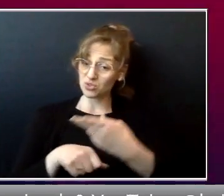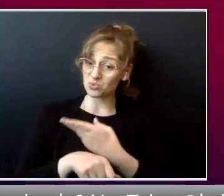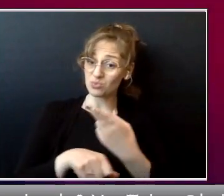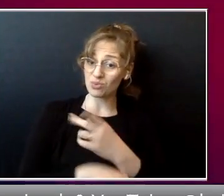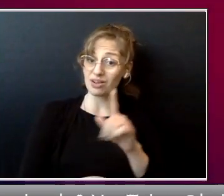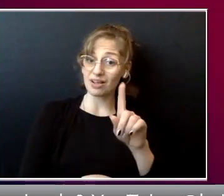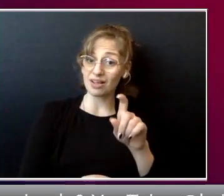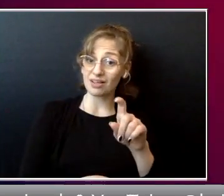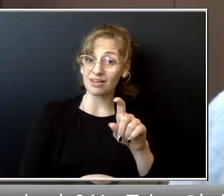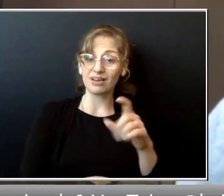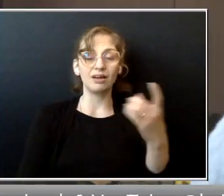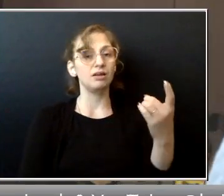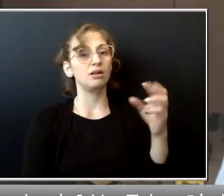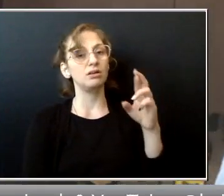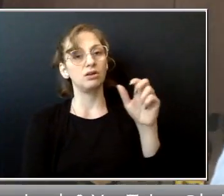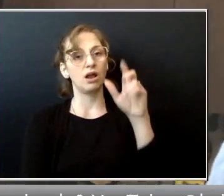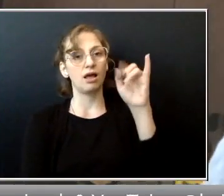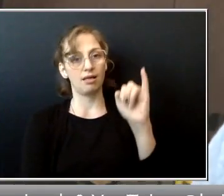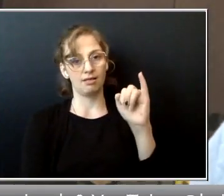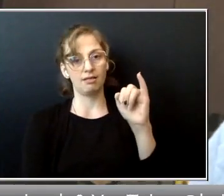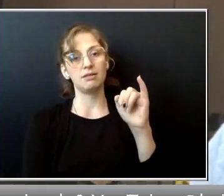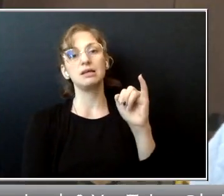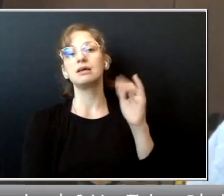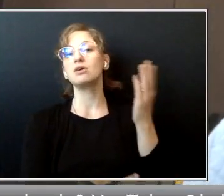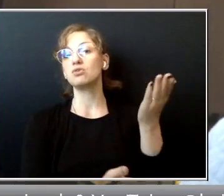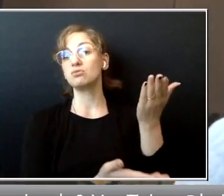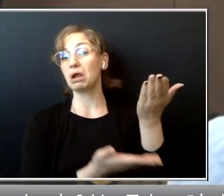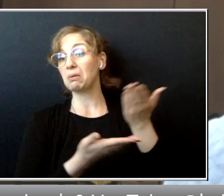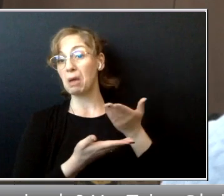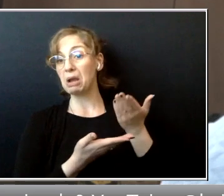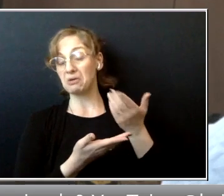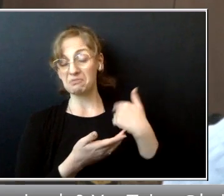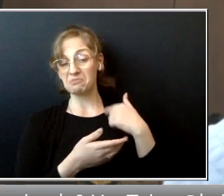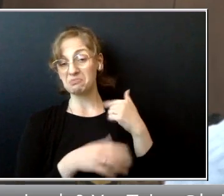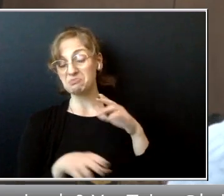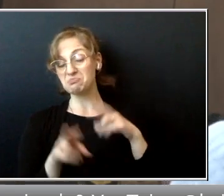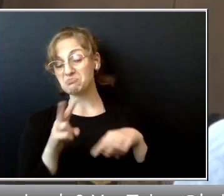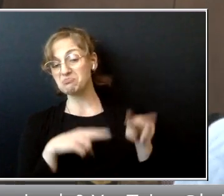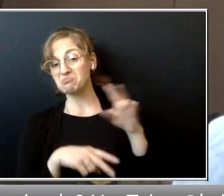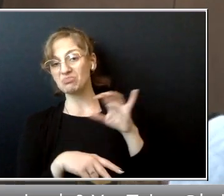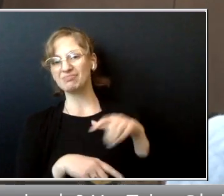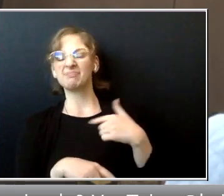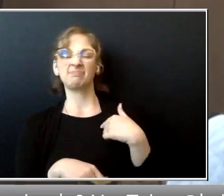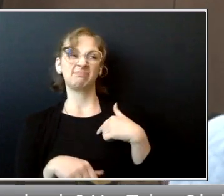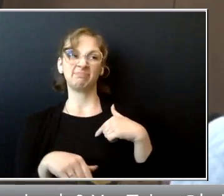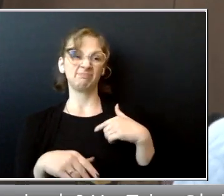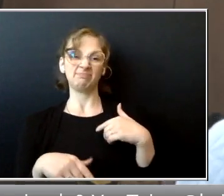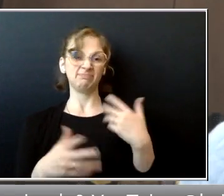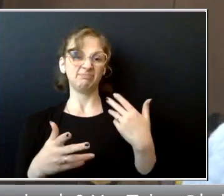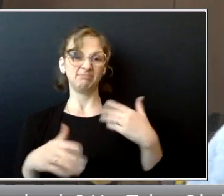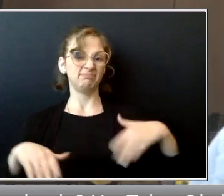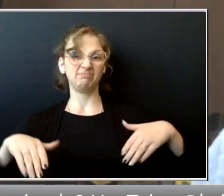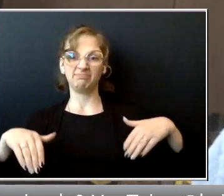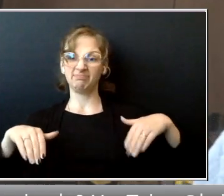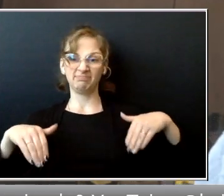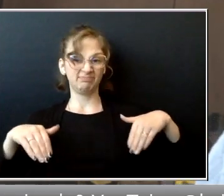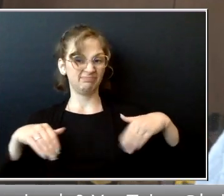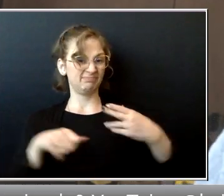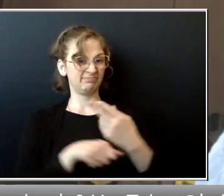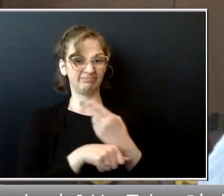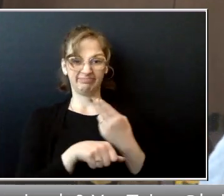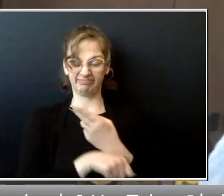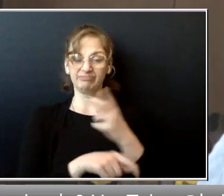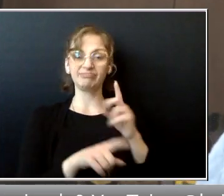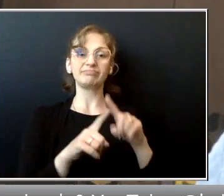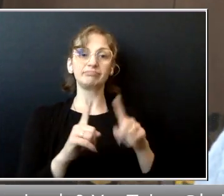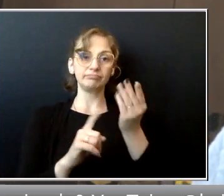Dr. Ali had made a recommendation that I start looking into that. I haven't been wearing them right at the moment, but one thing I'd say